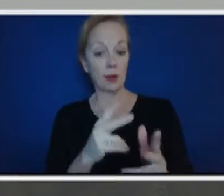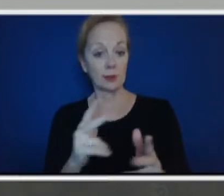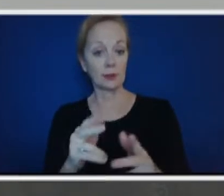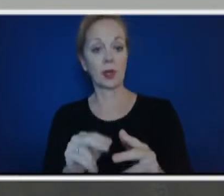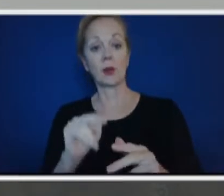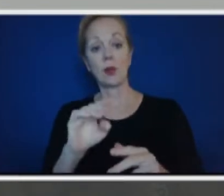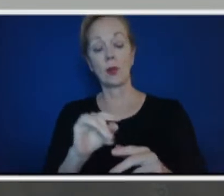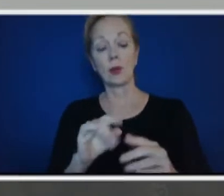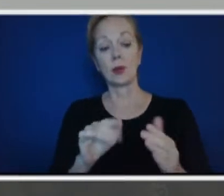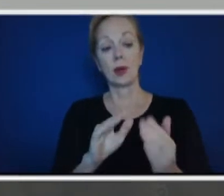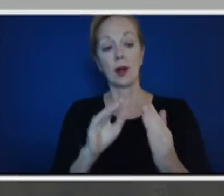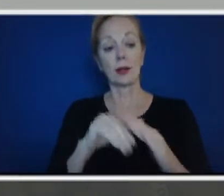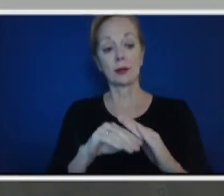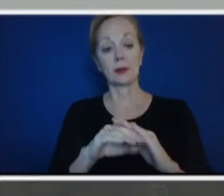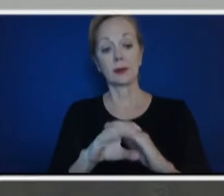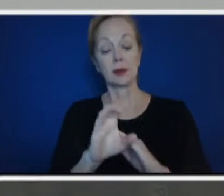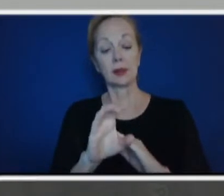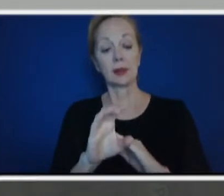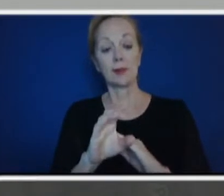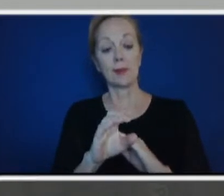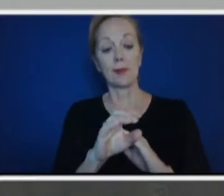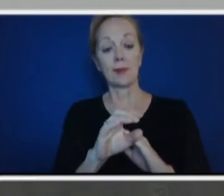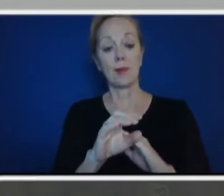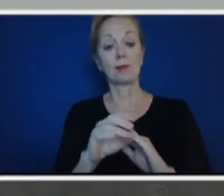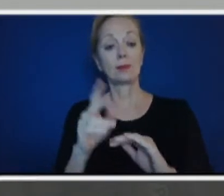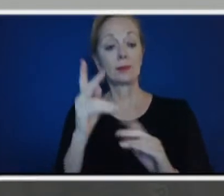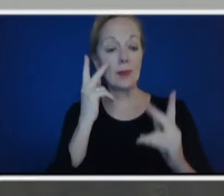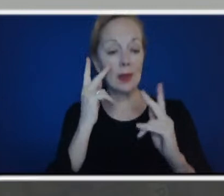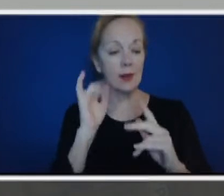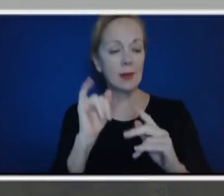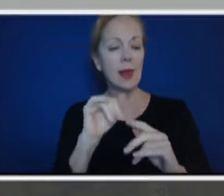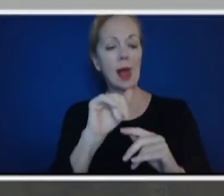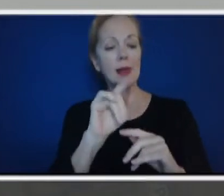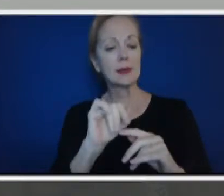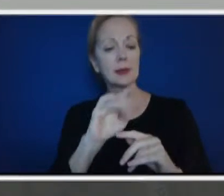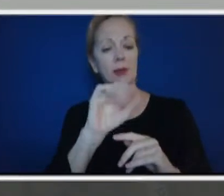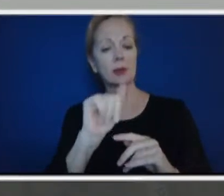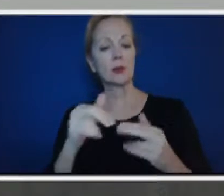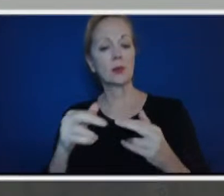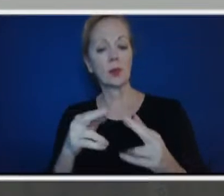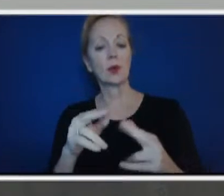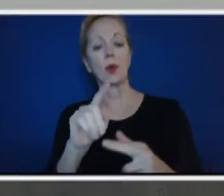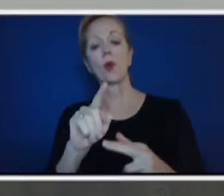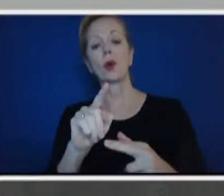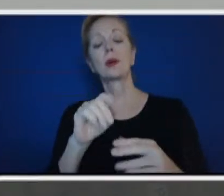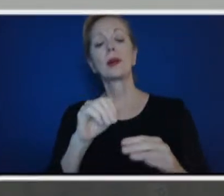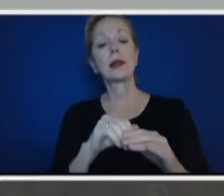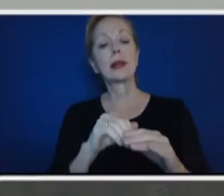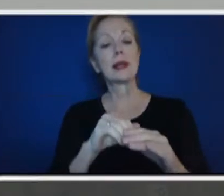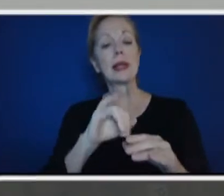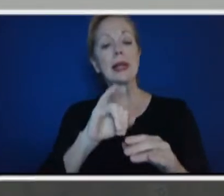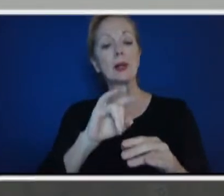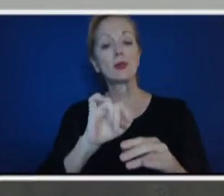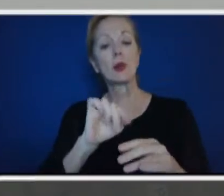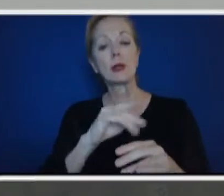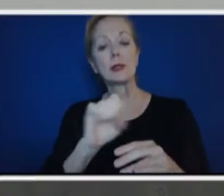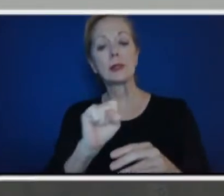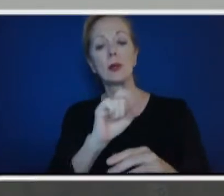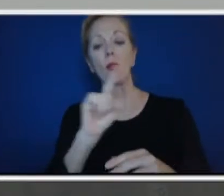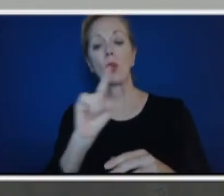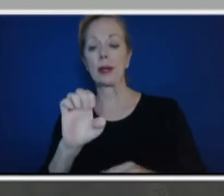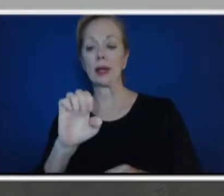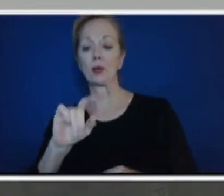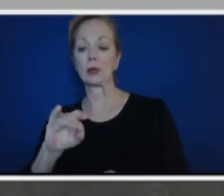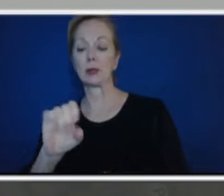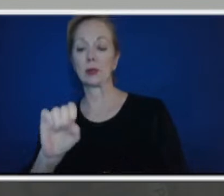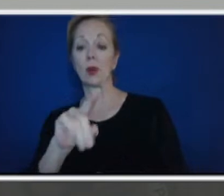of Access C, which is also, you can see there on Alexandriana Road, that would also have 1 ingress and 1 egress lane with 100 feet of